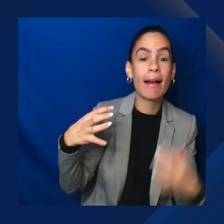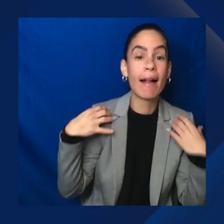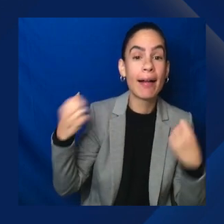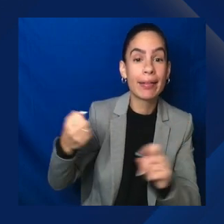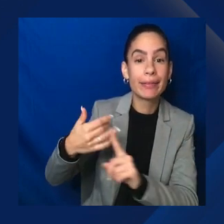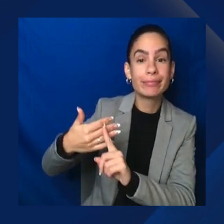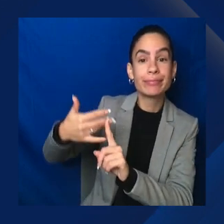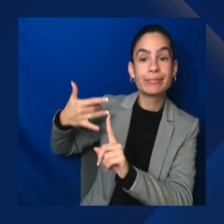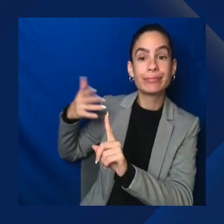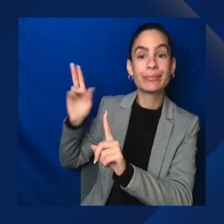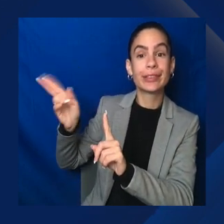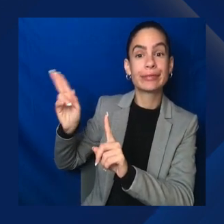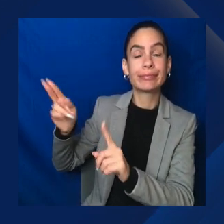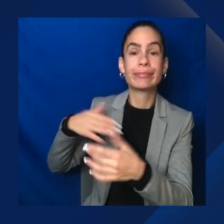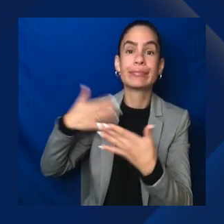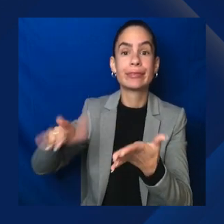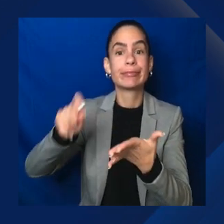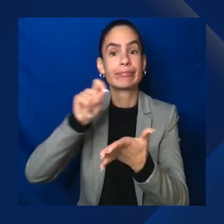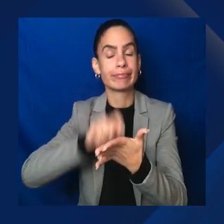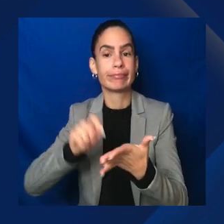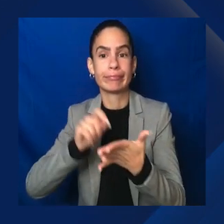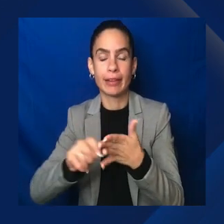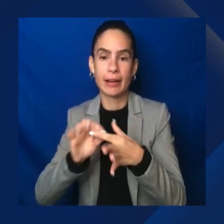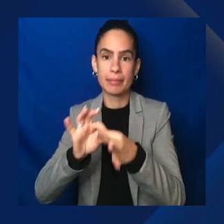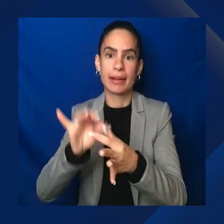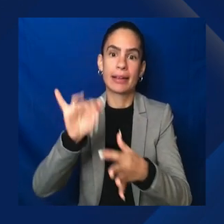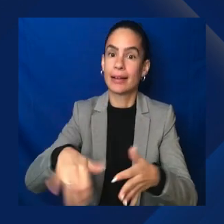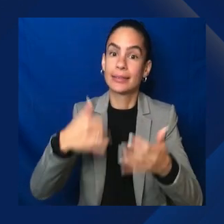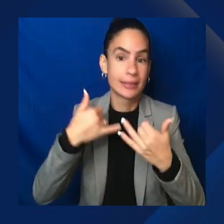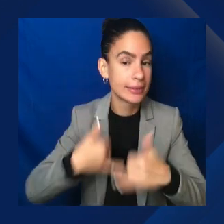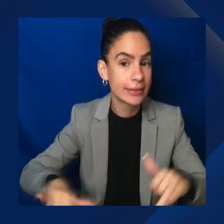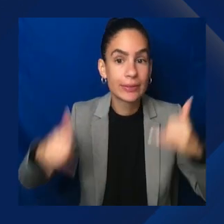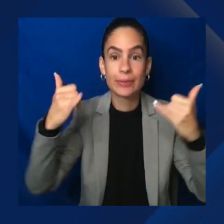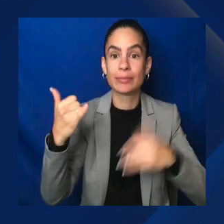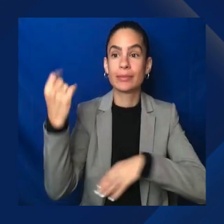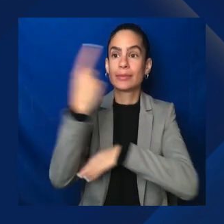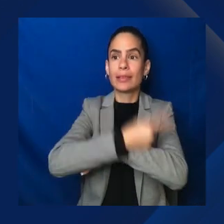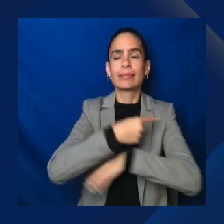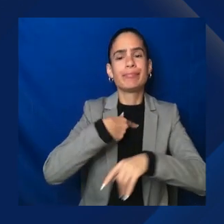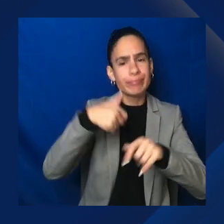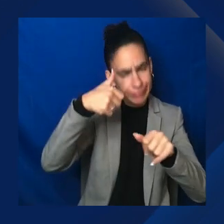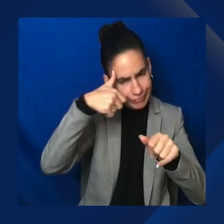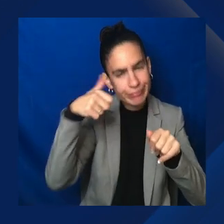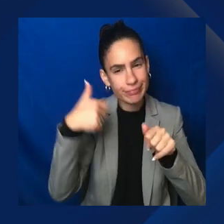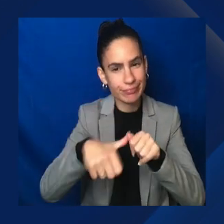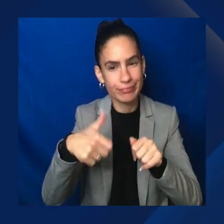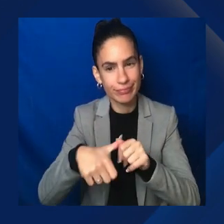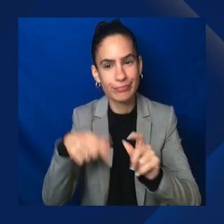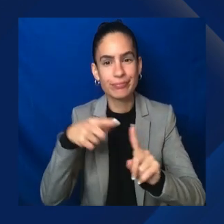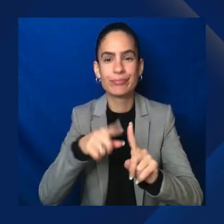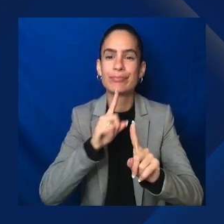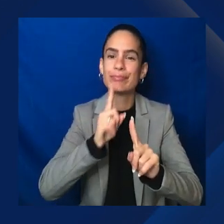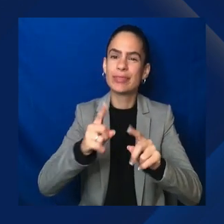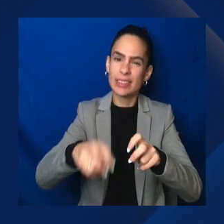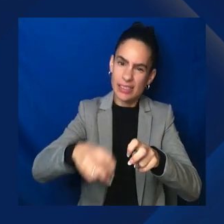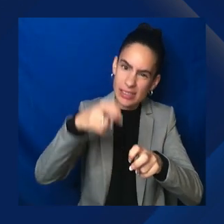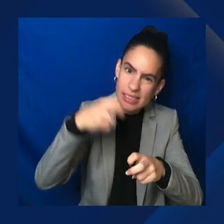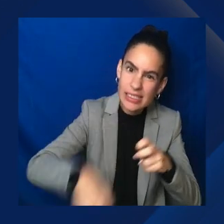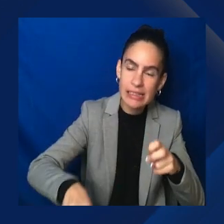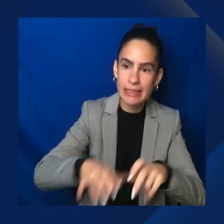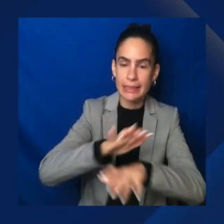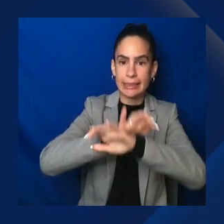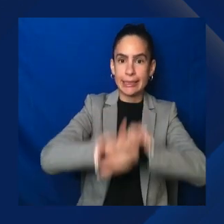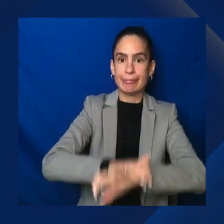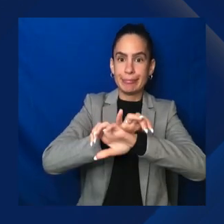this day, I can still remember how difficult it was to give chest compressions to someone who we had